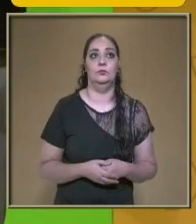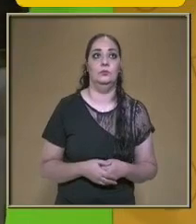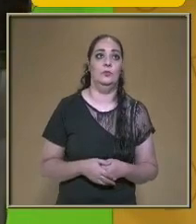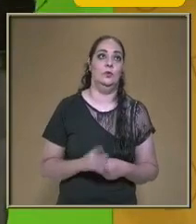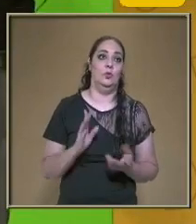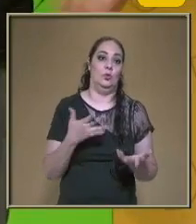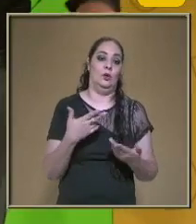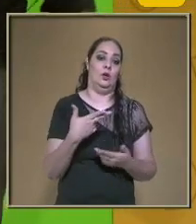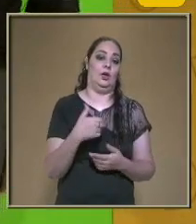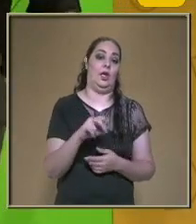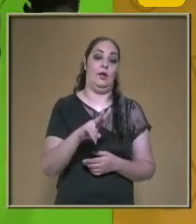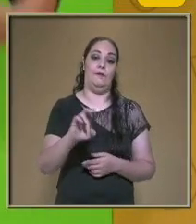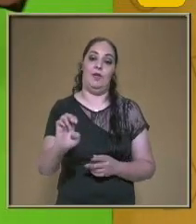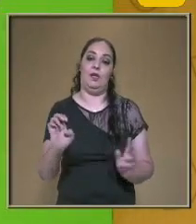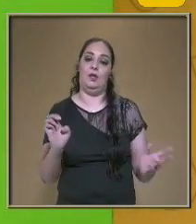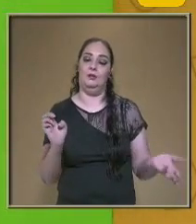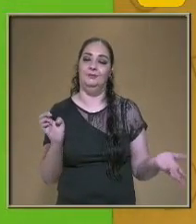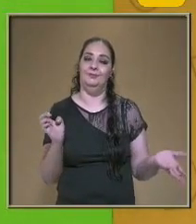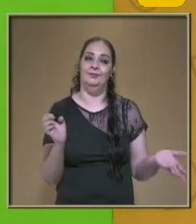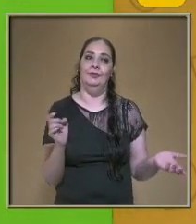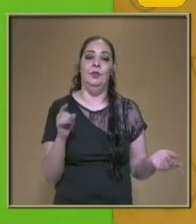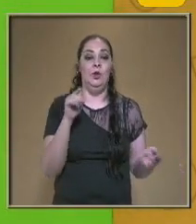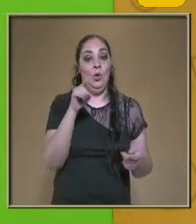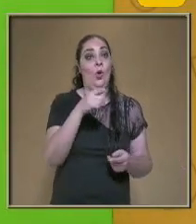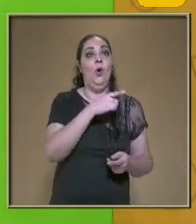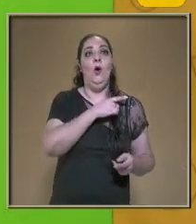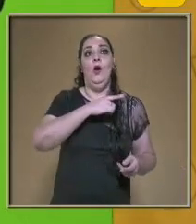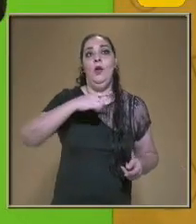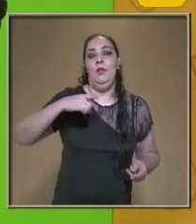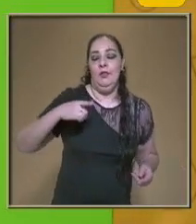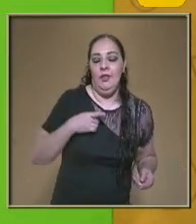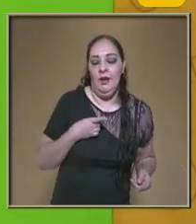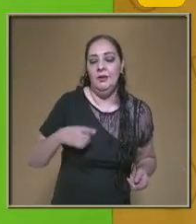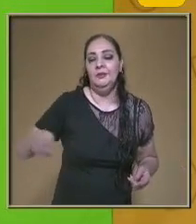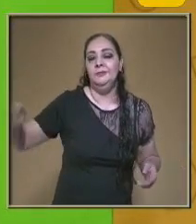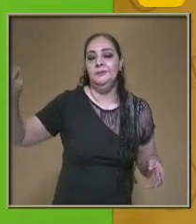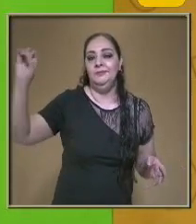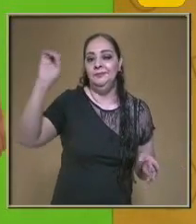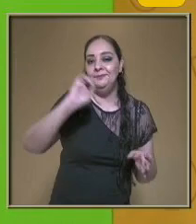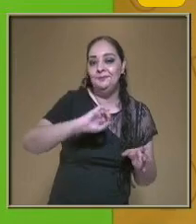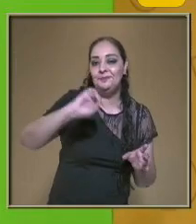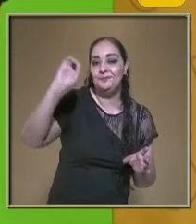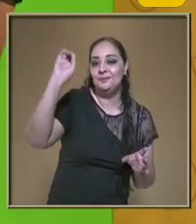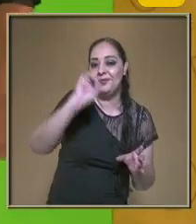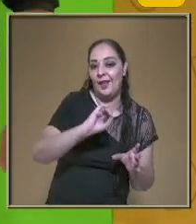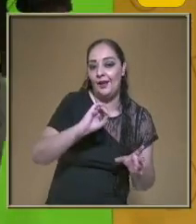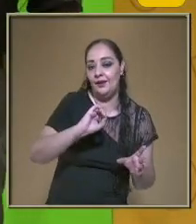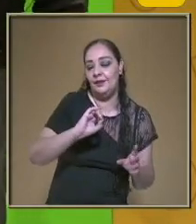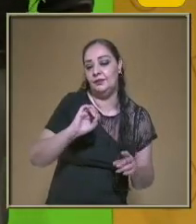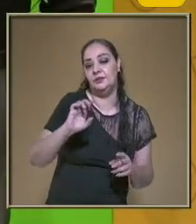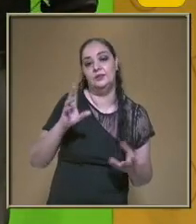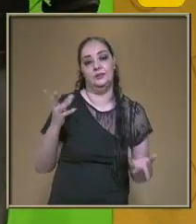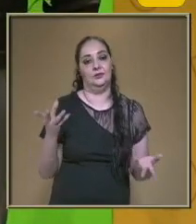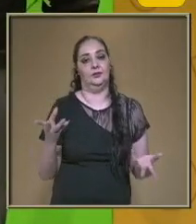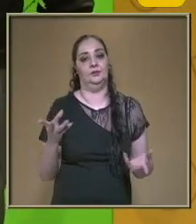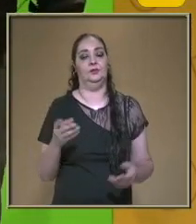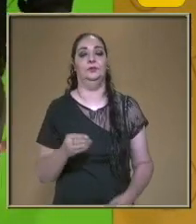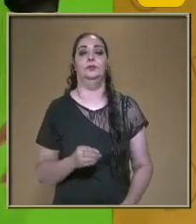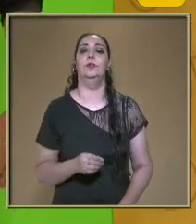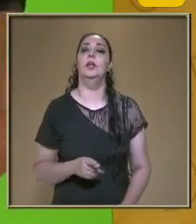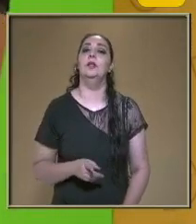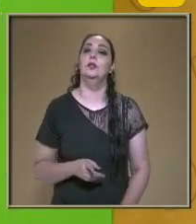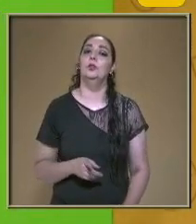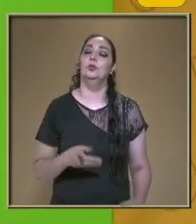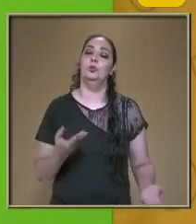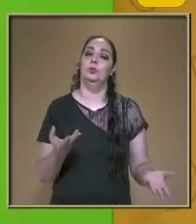Ah, have. So the expression number two ends. You have to add some salt. So